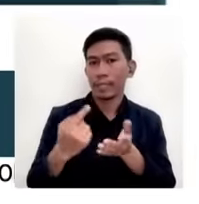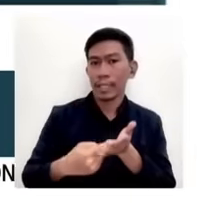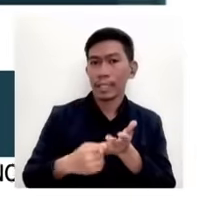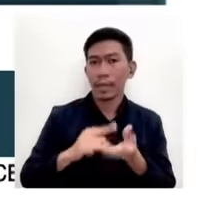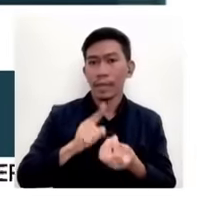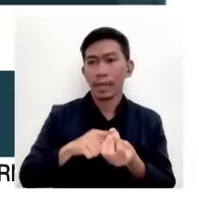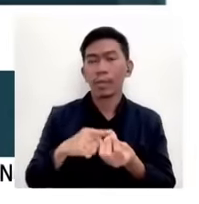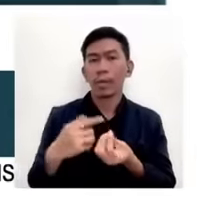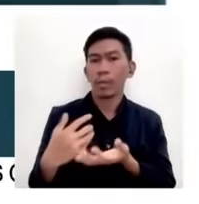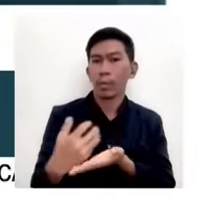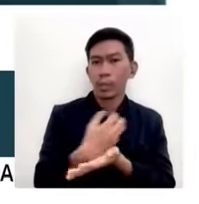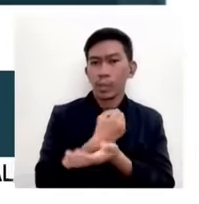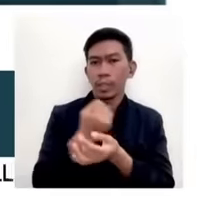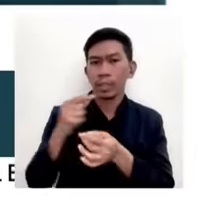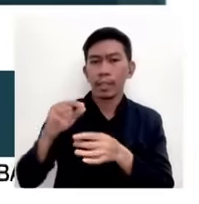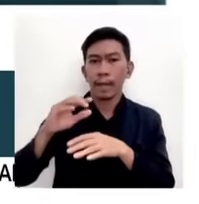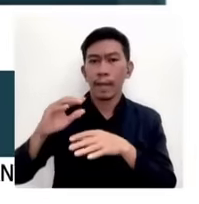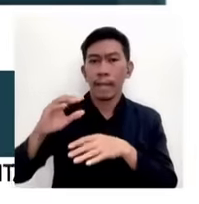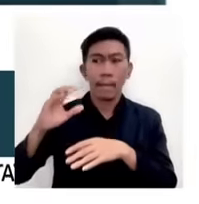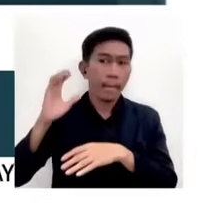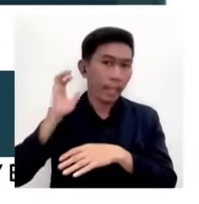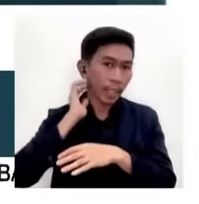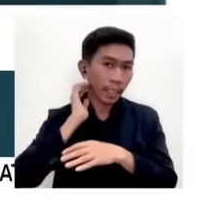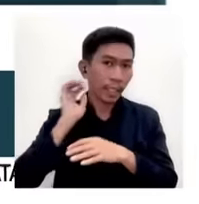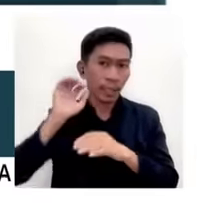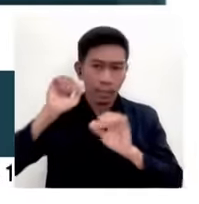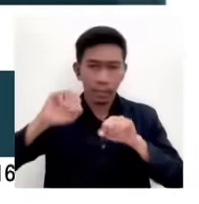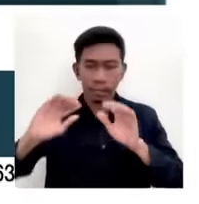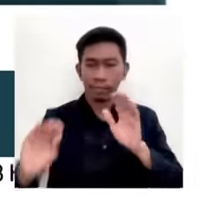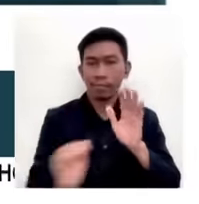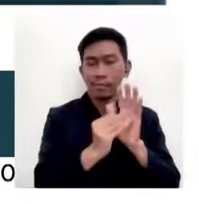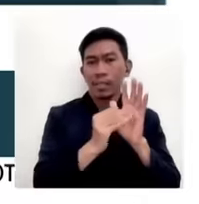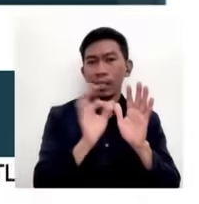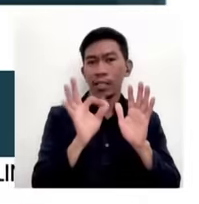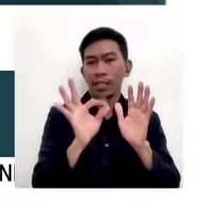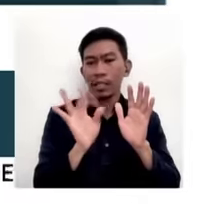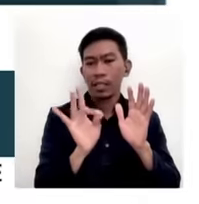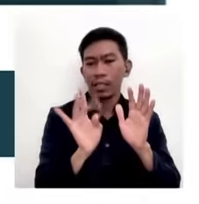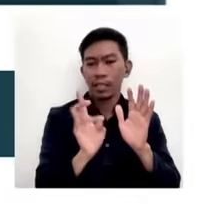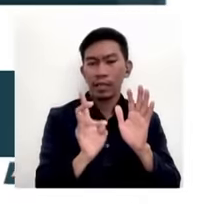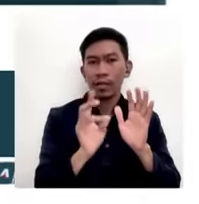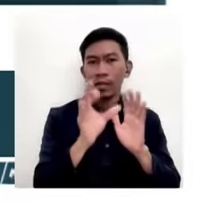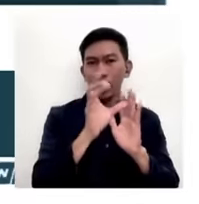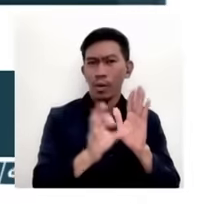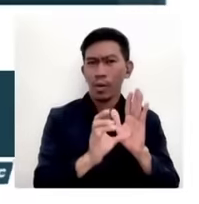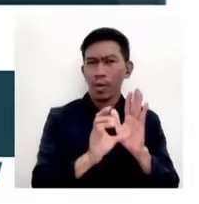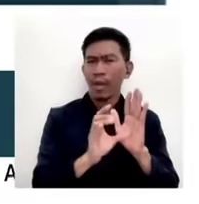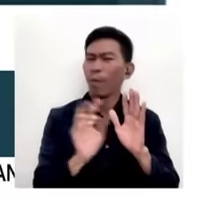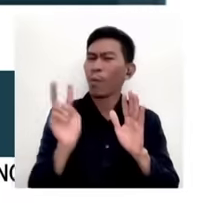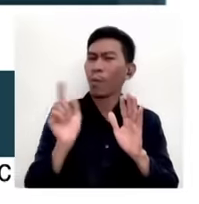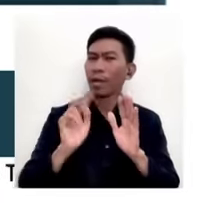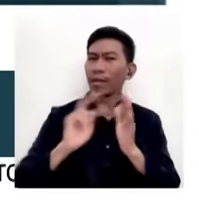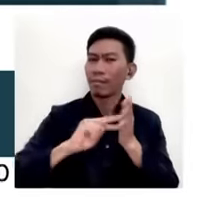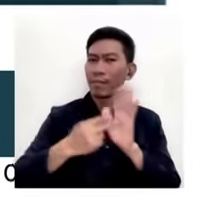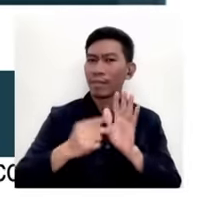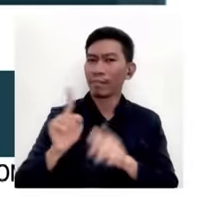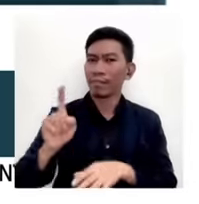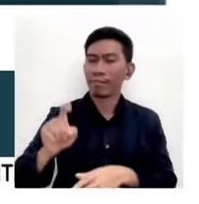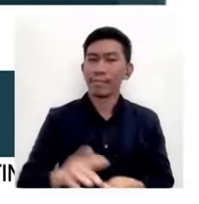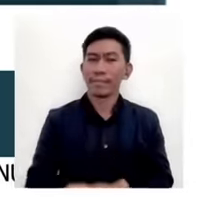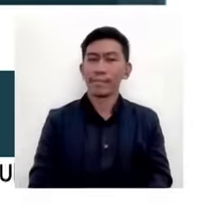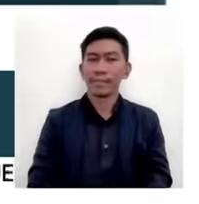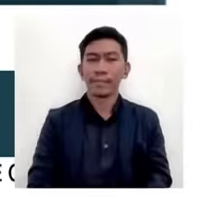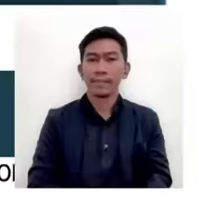Mindanao getting entrenched in the 1987 Constitution, how exactly, how will this look like? Go ahead, Paul.